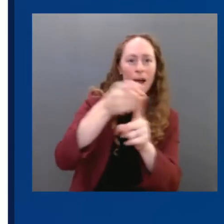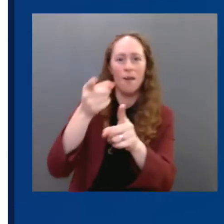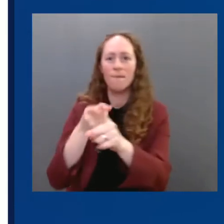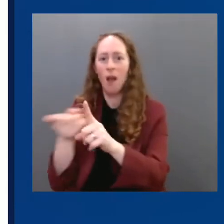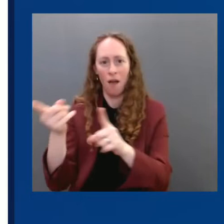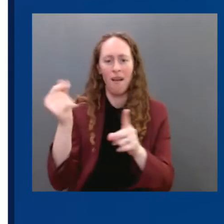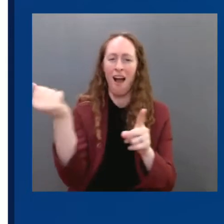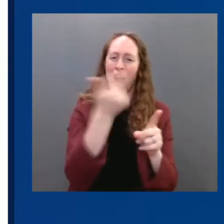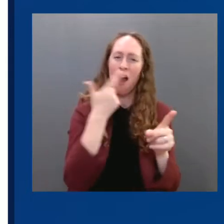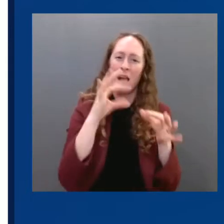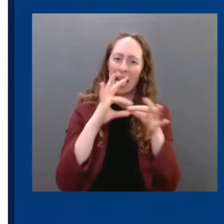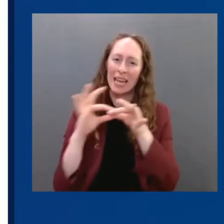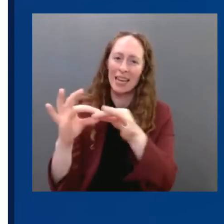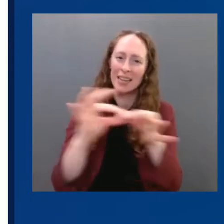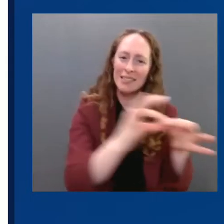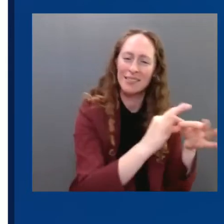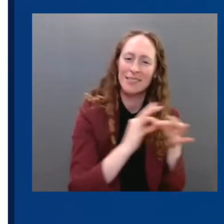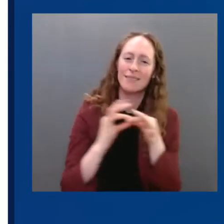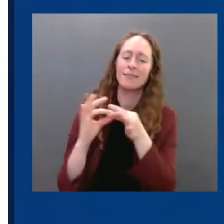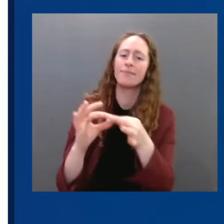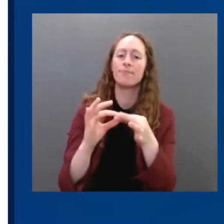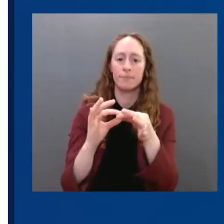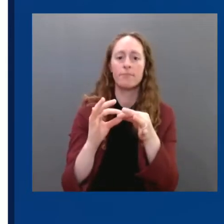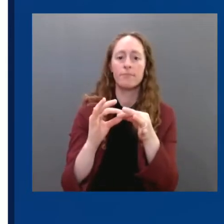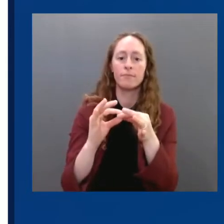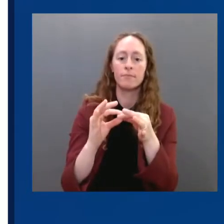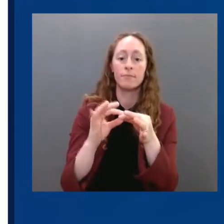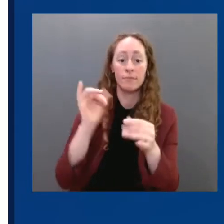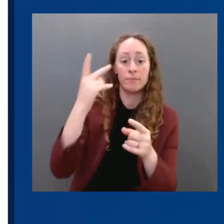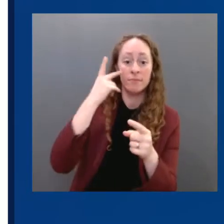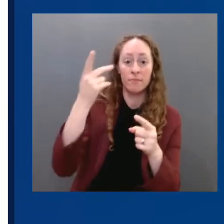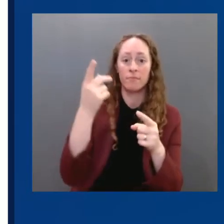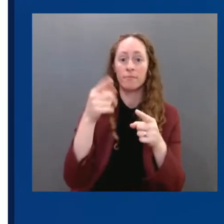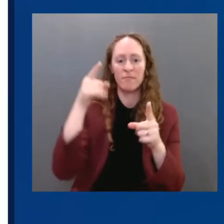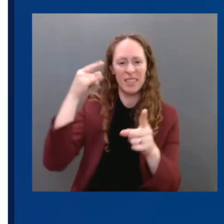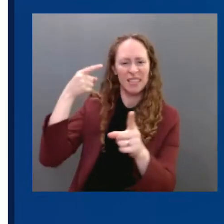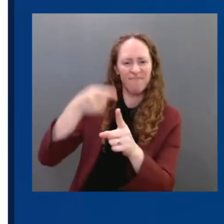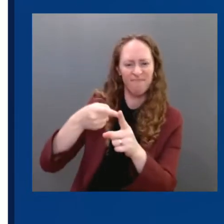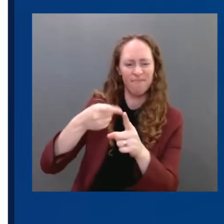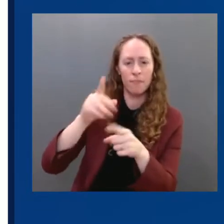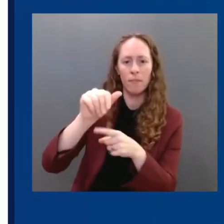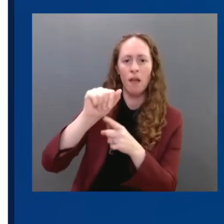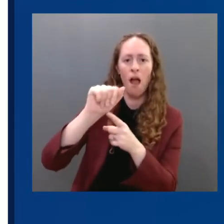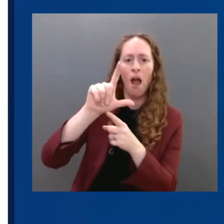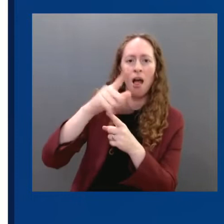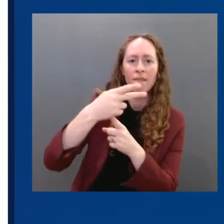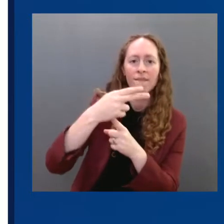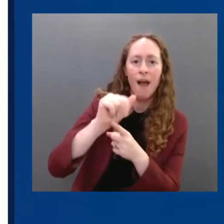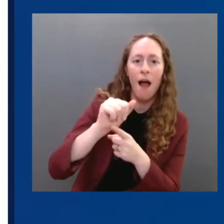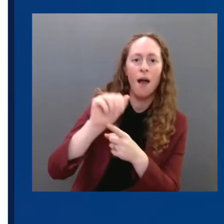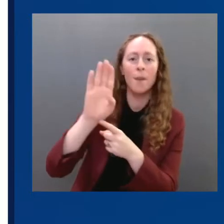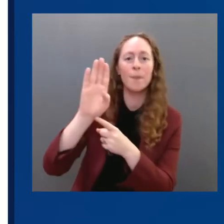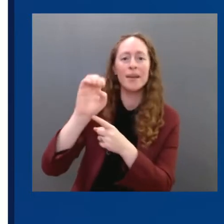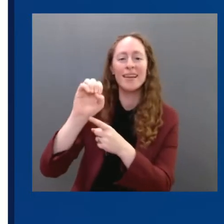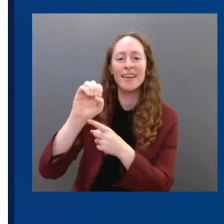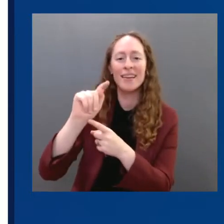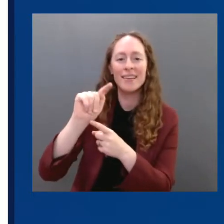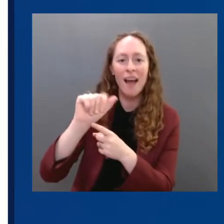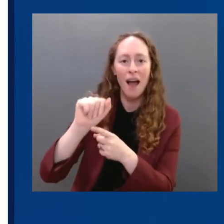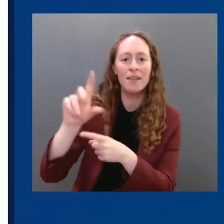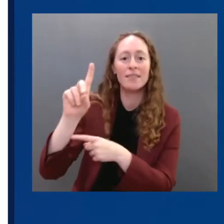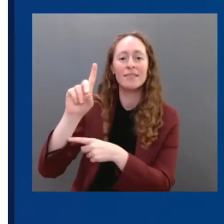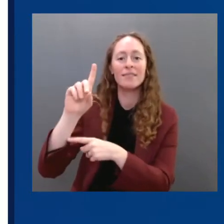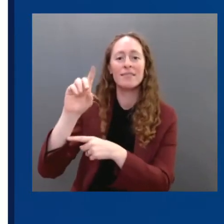Beta, Delta. But note that Omicron as a broad category has multiple sublineages